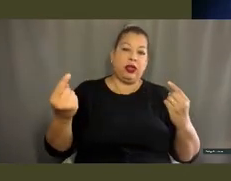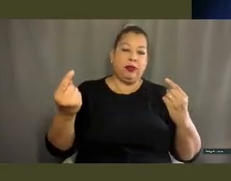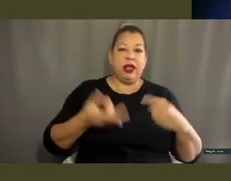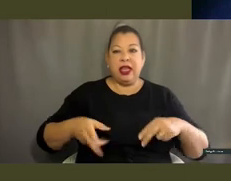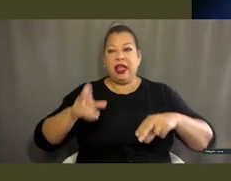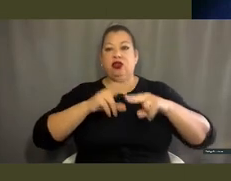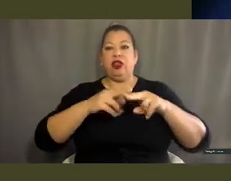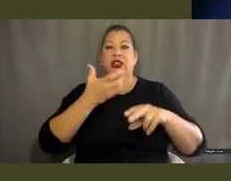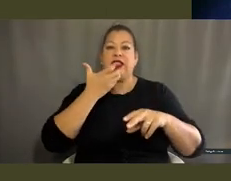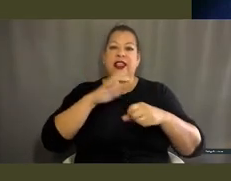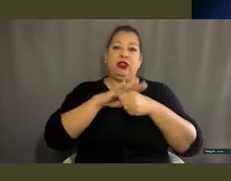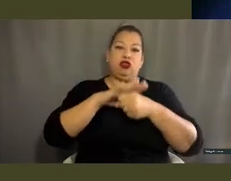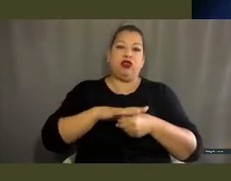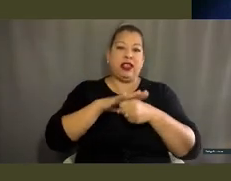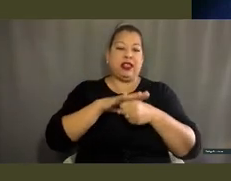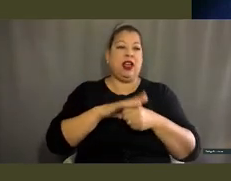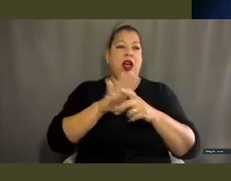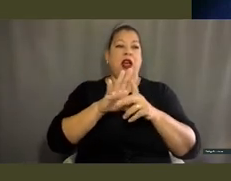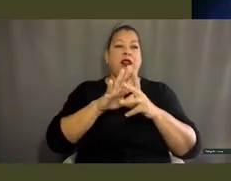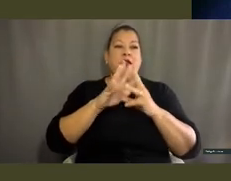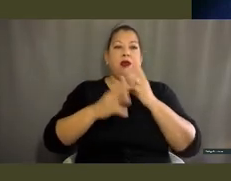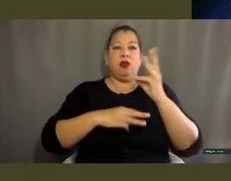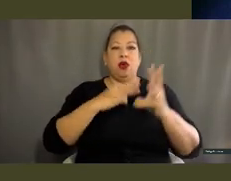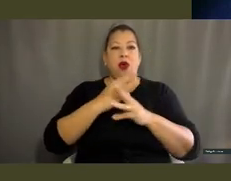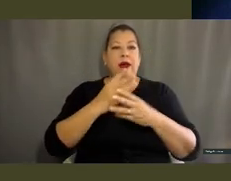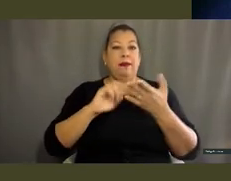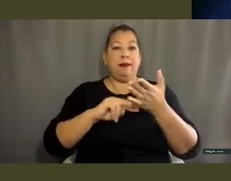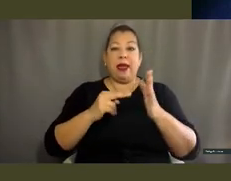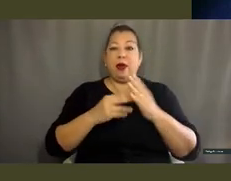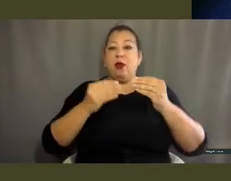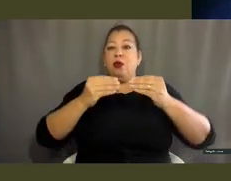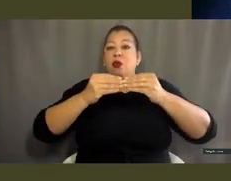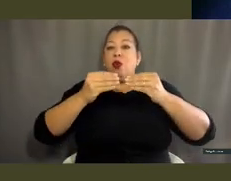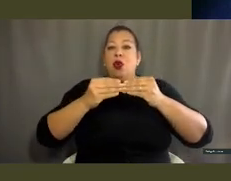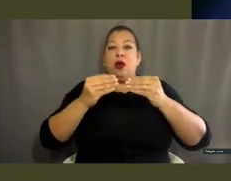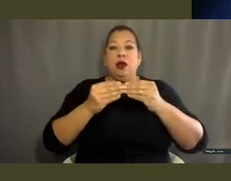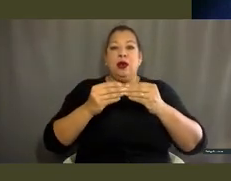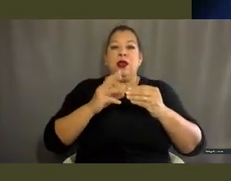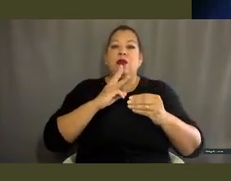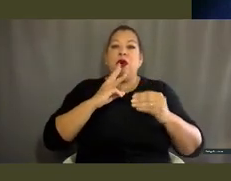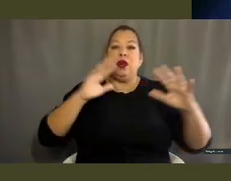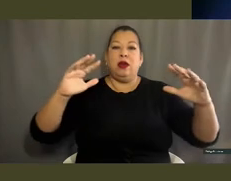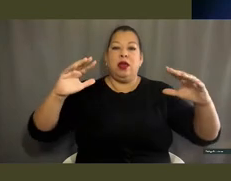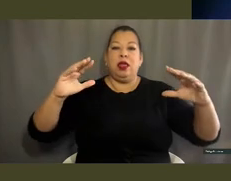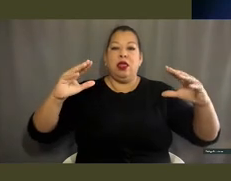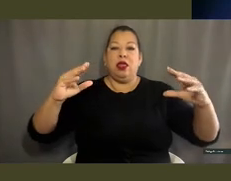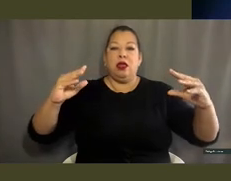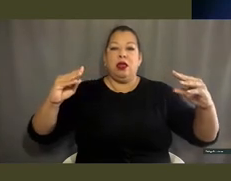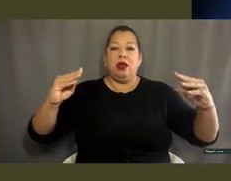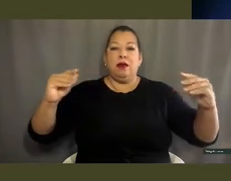stress that might lead eventually to even further drawdowns of the water table as people start to